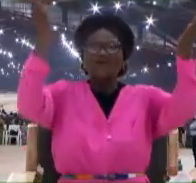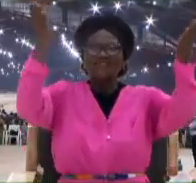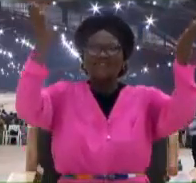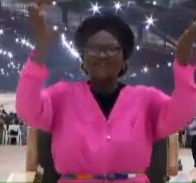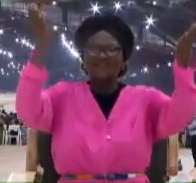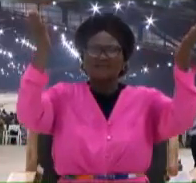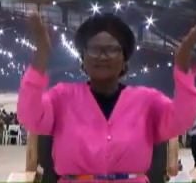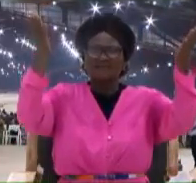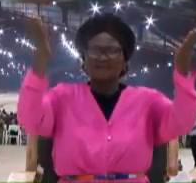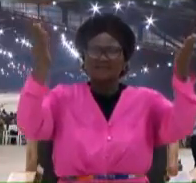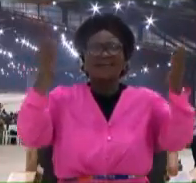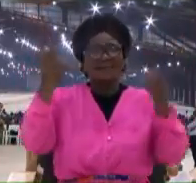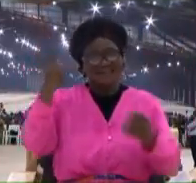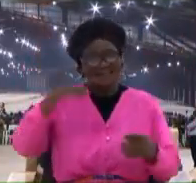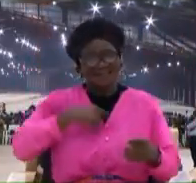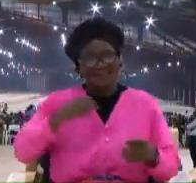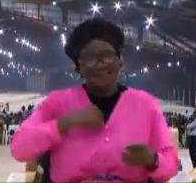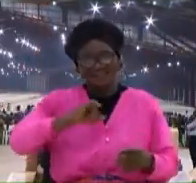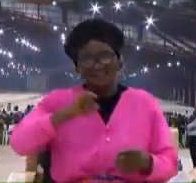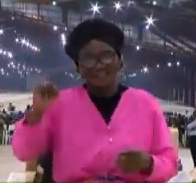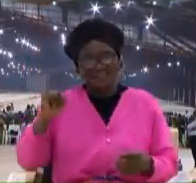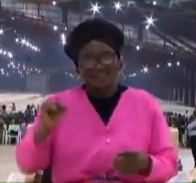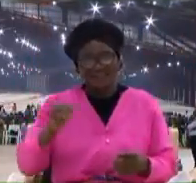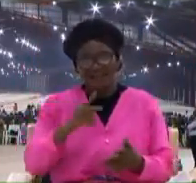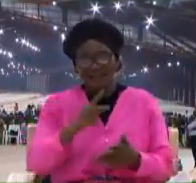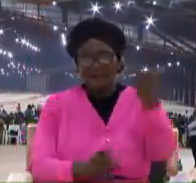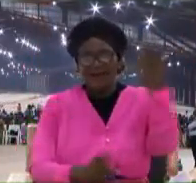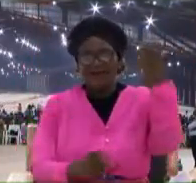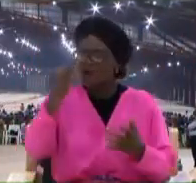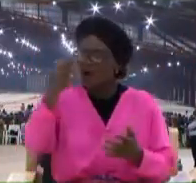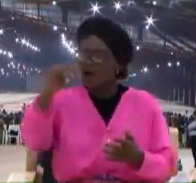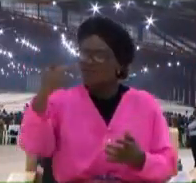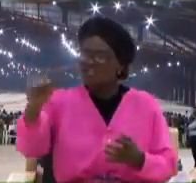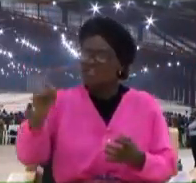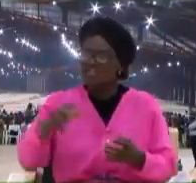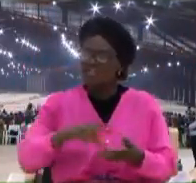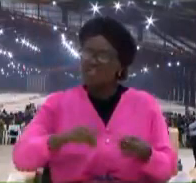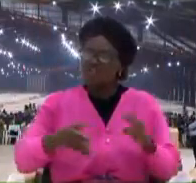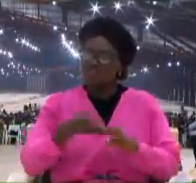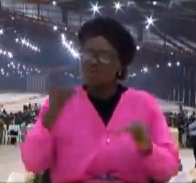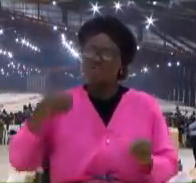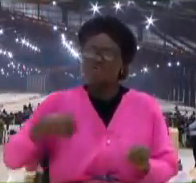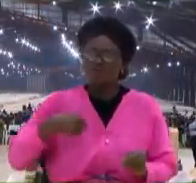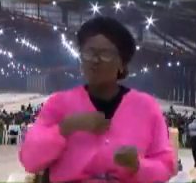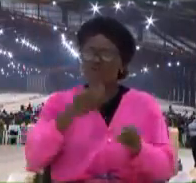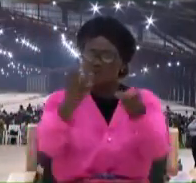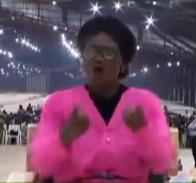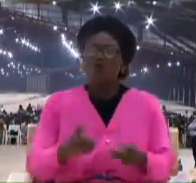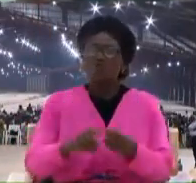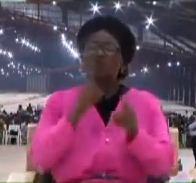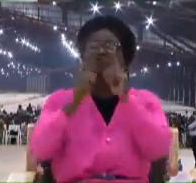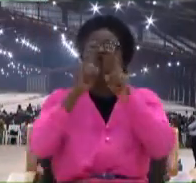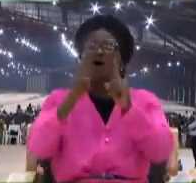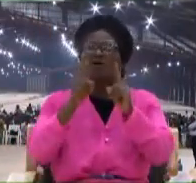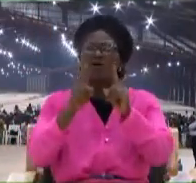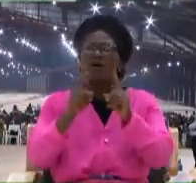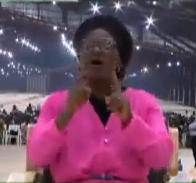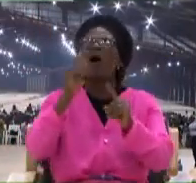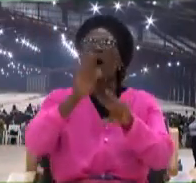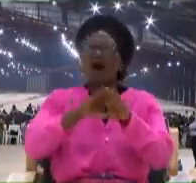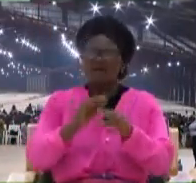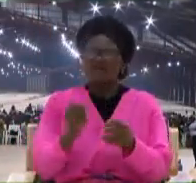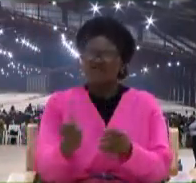But the interesting part of the story that we want to talk on for a few minutes is that after the